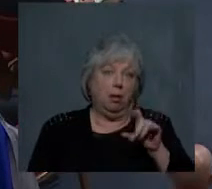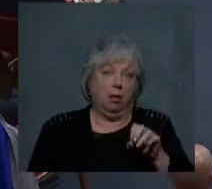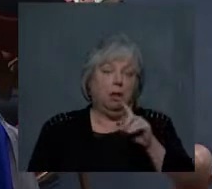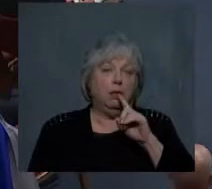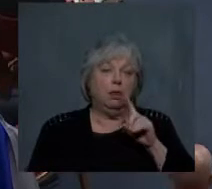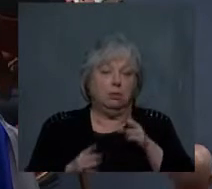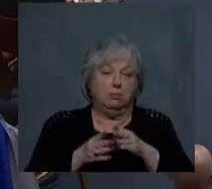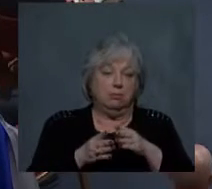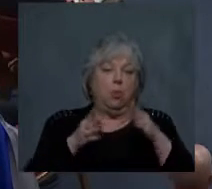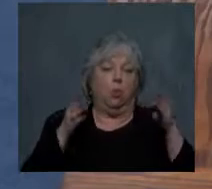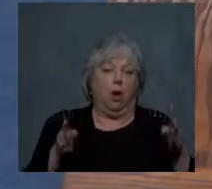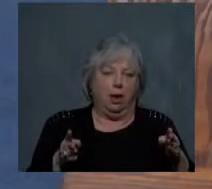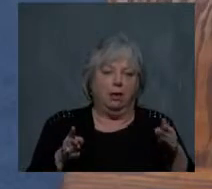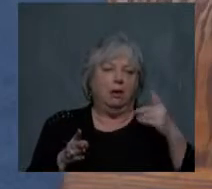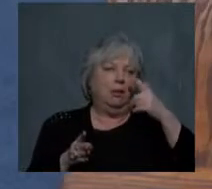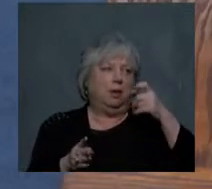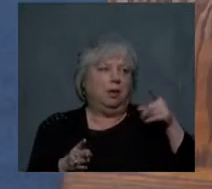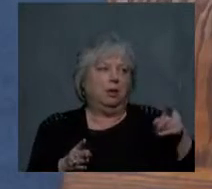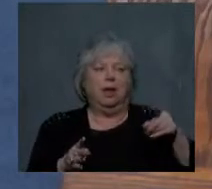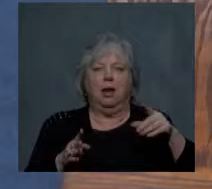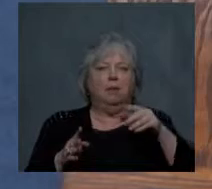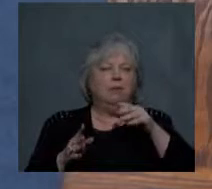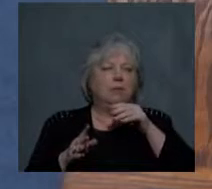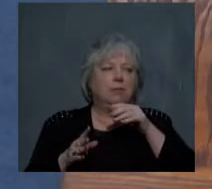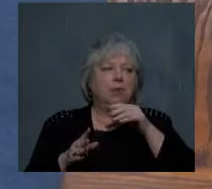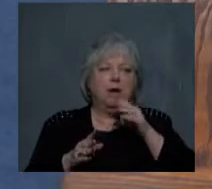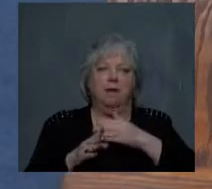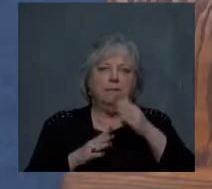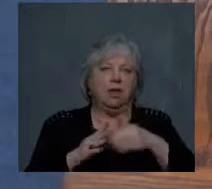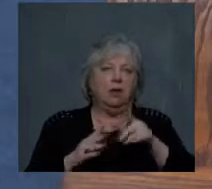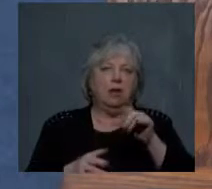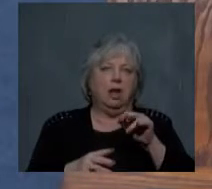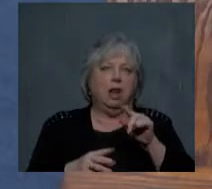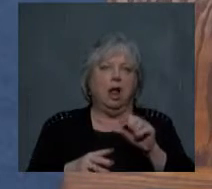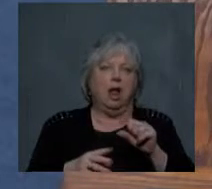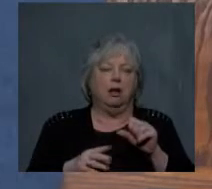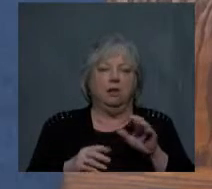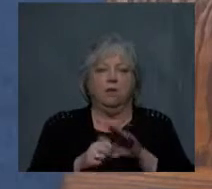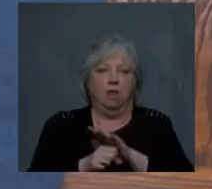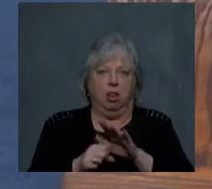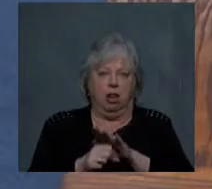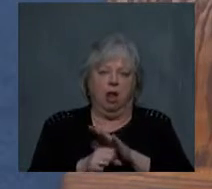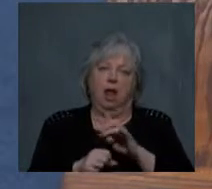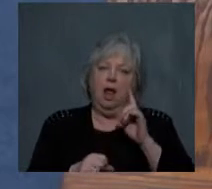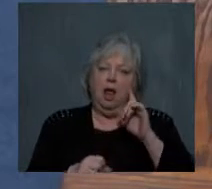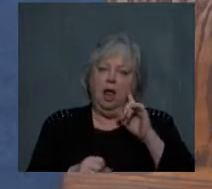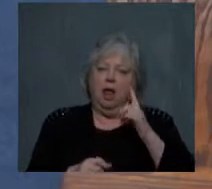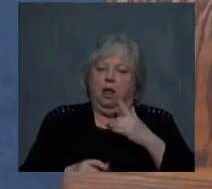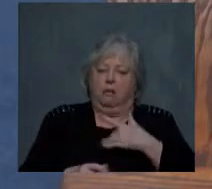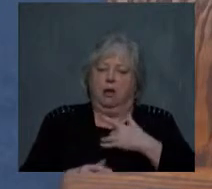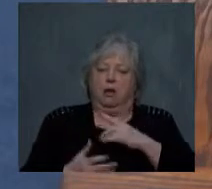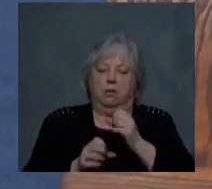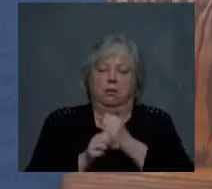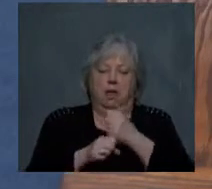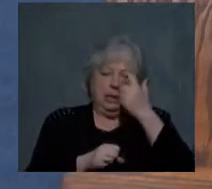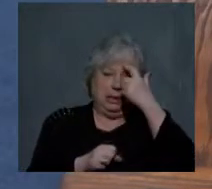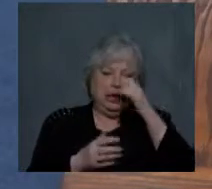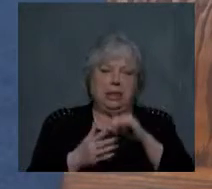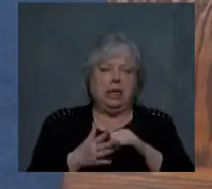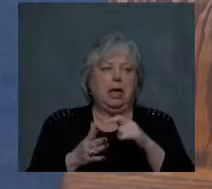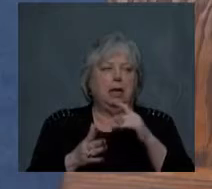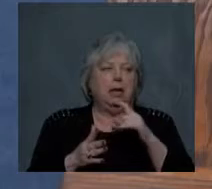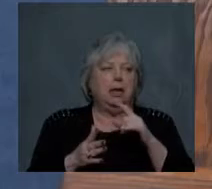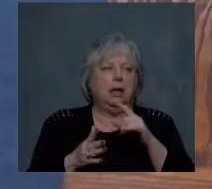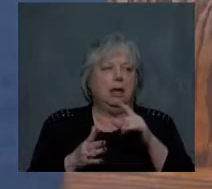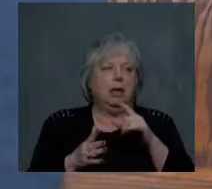not finished the lots completely, I think it makes sense for the widening of the street